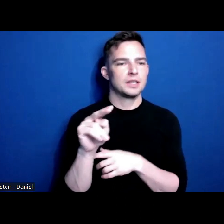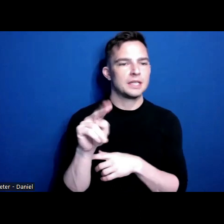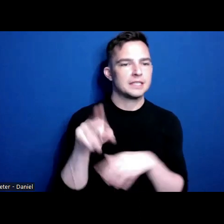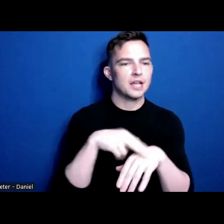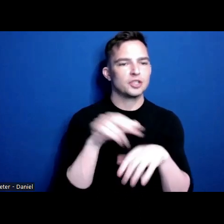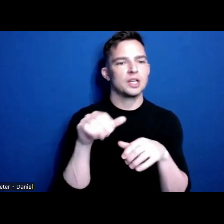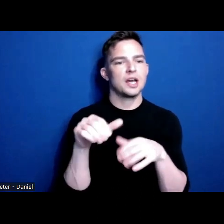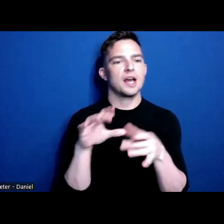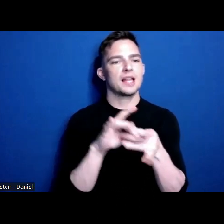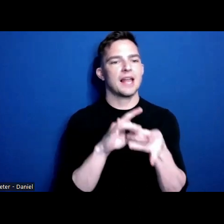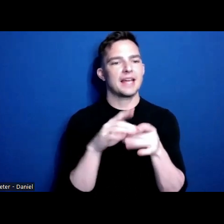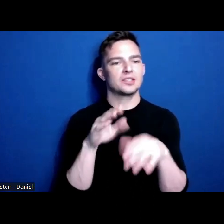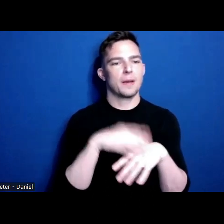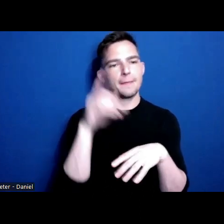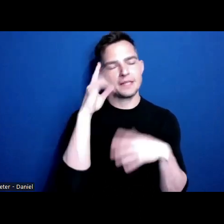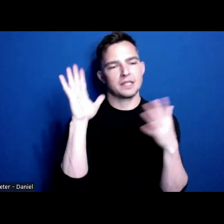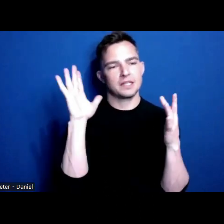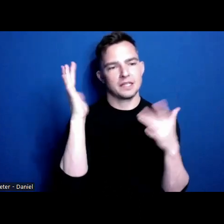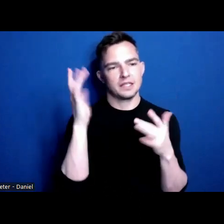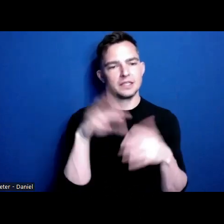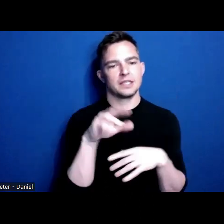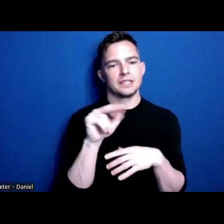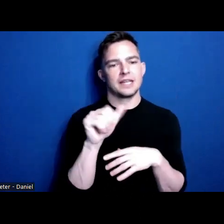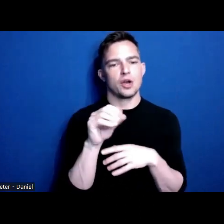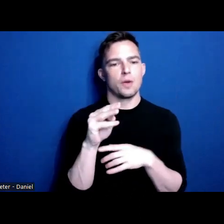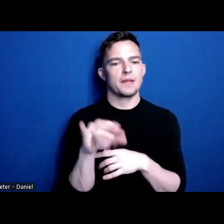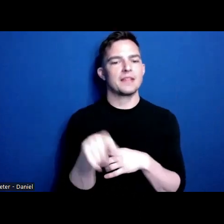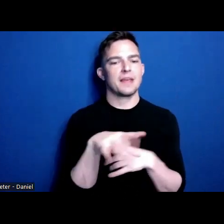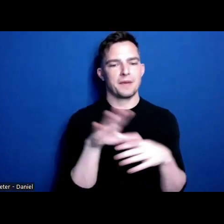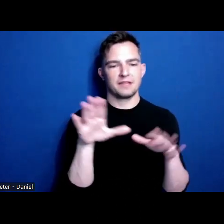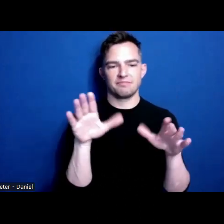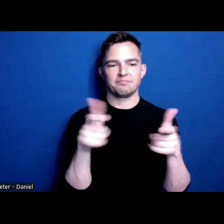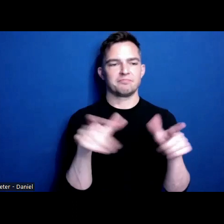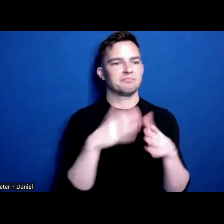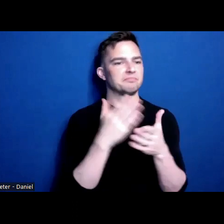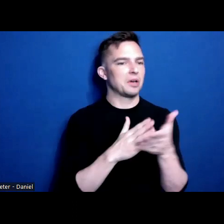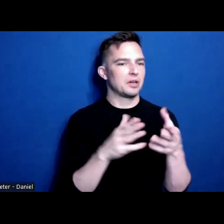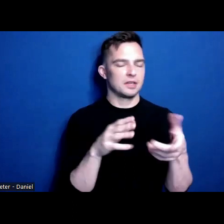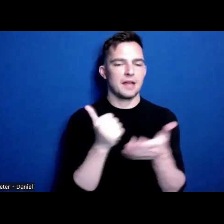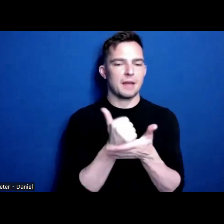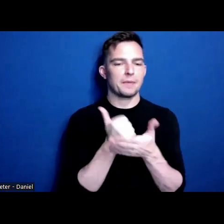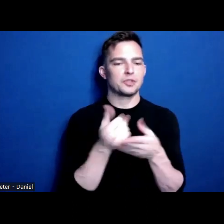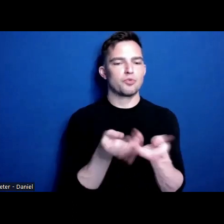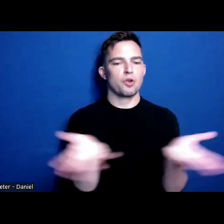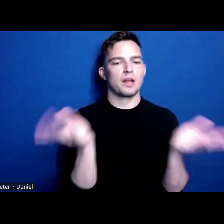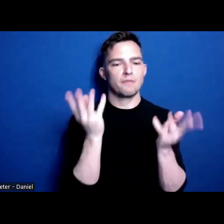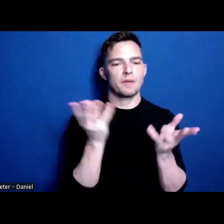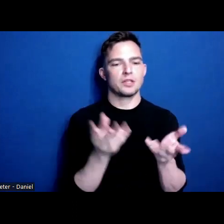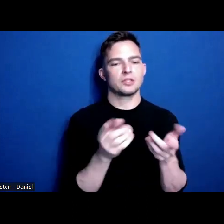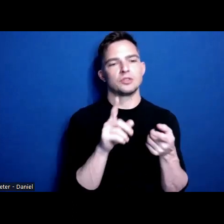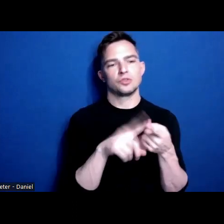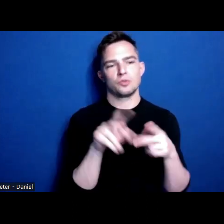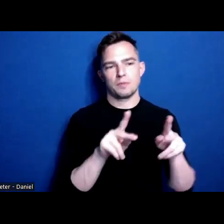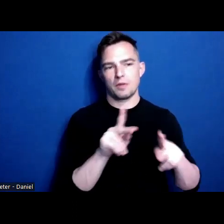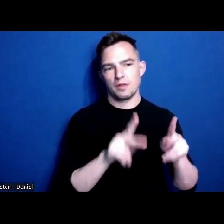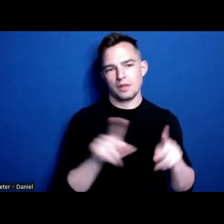been an exceptional partner in ensuring that we had a way to roll out information to persons. They are